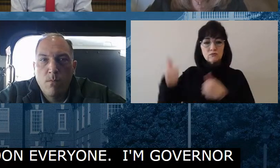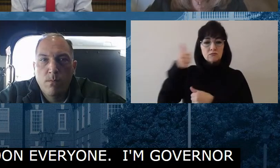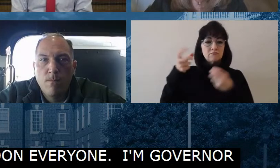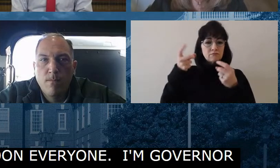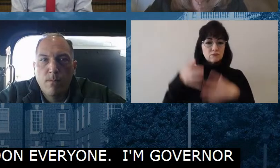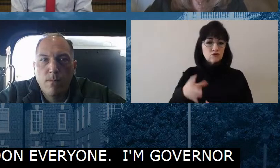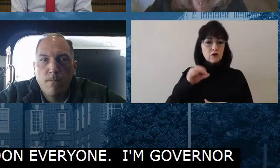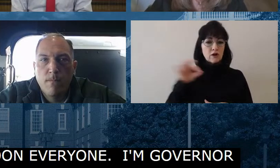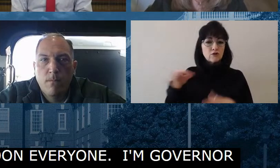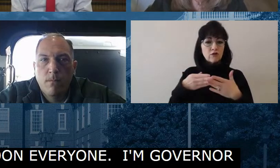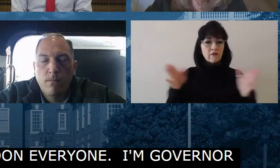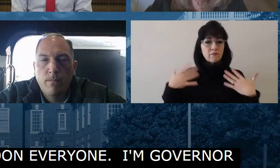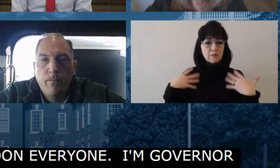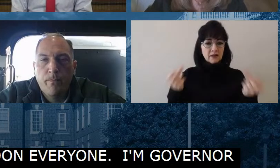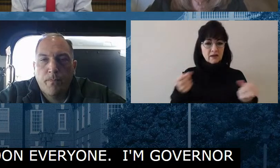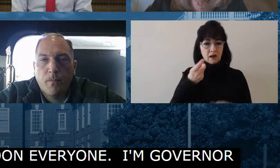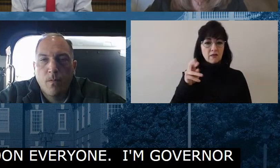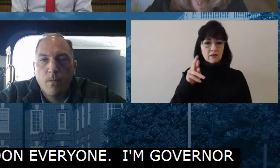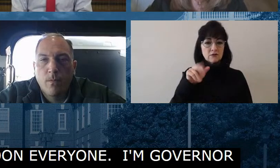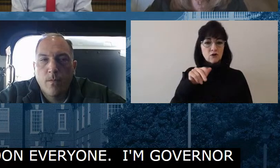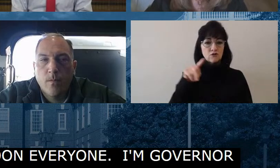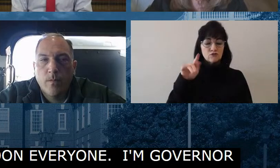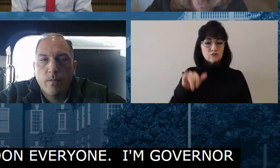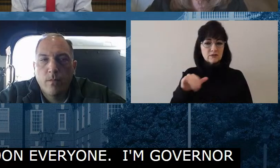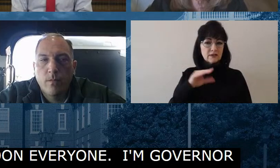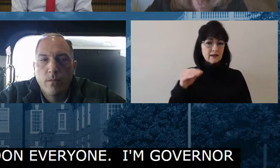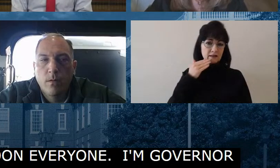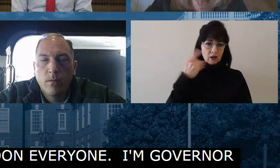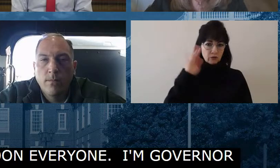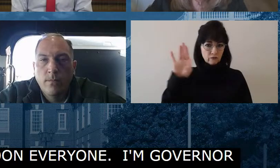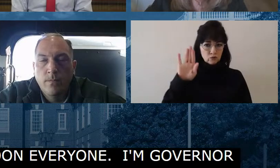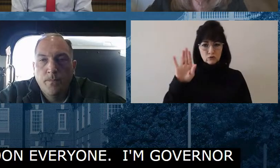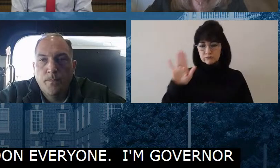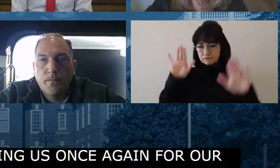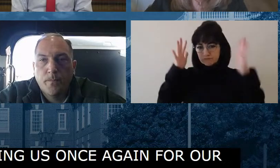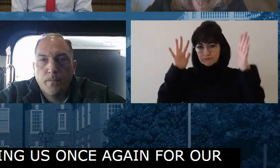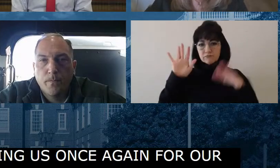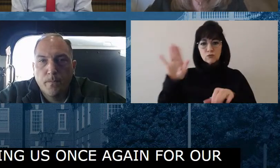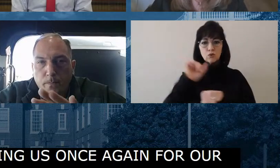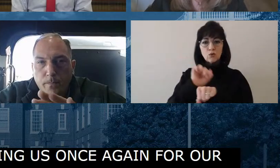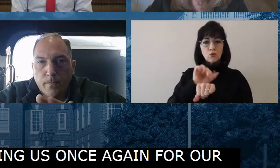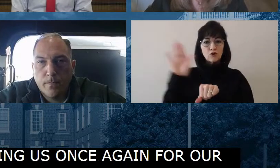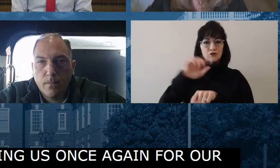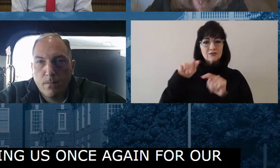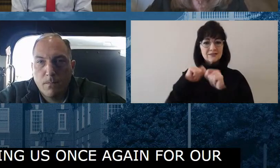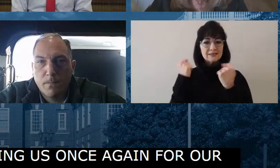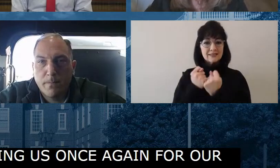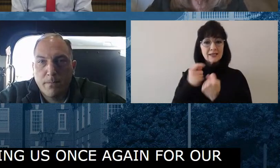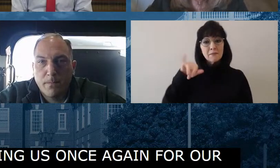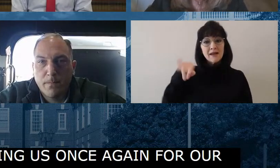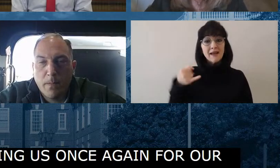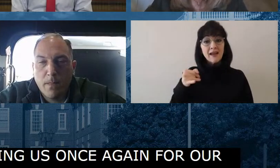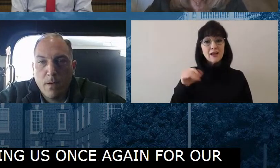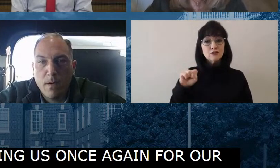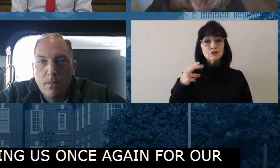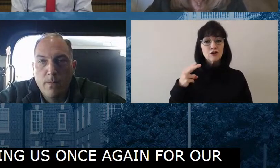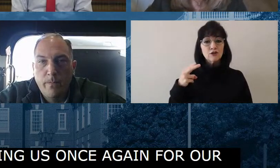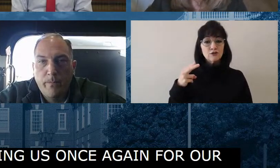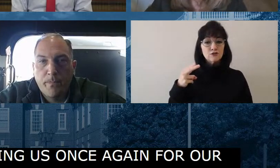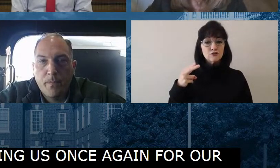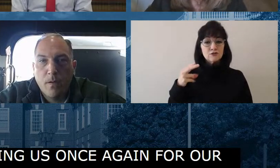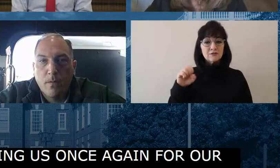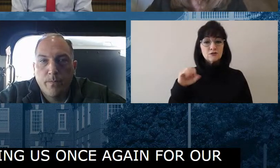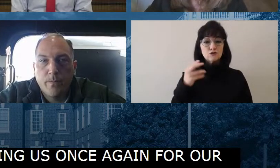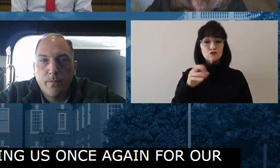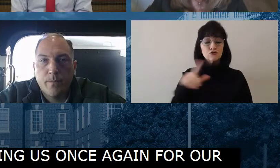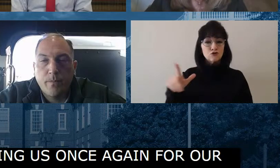for being with us and obviously for the tremendous work of your team. AJ Shaw, who looks like he's out on the road today. AJ, the Director